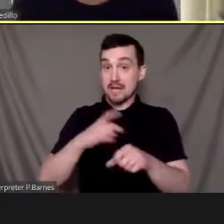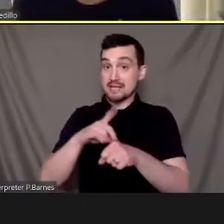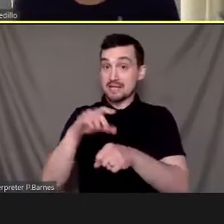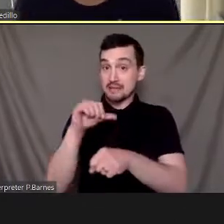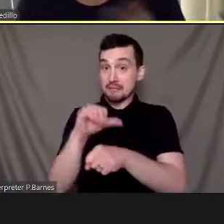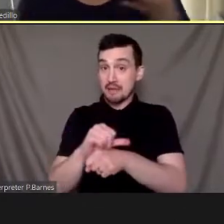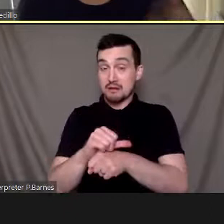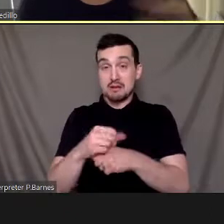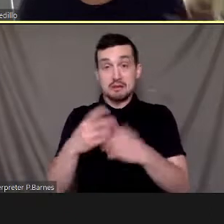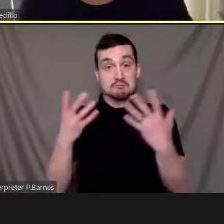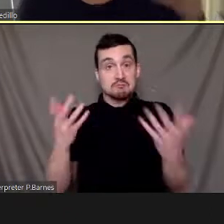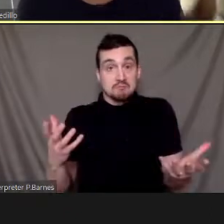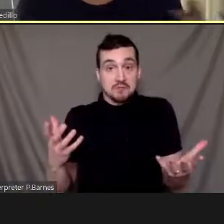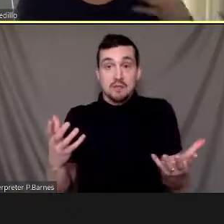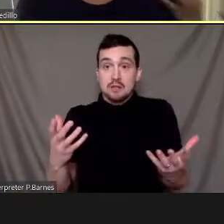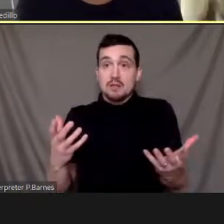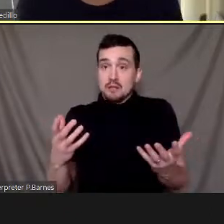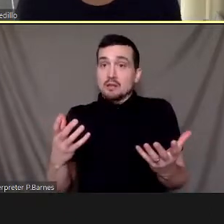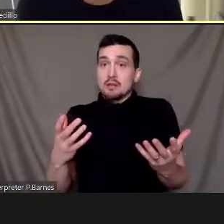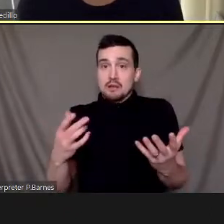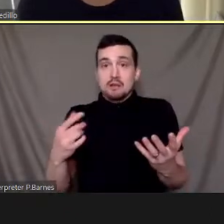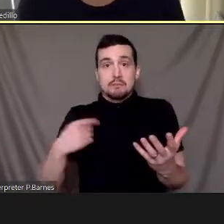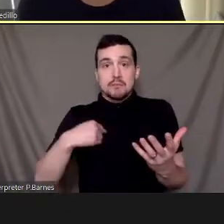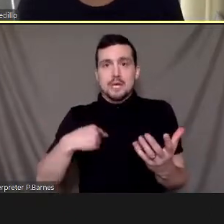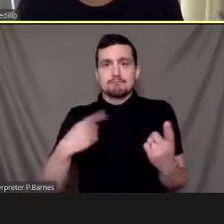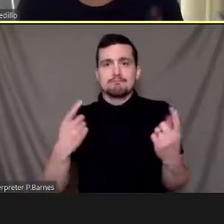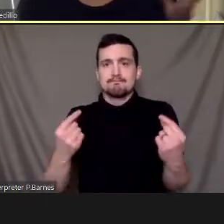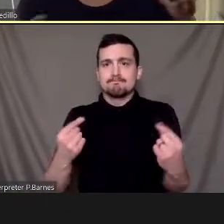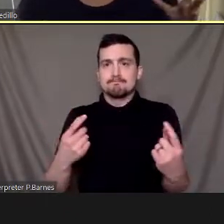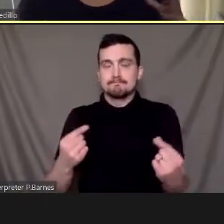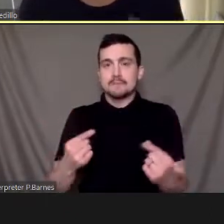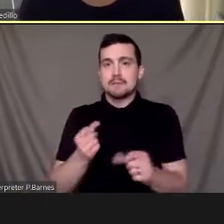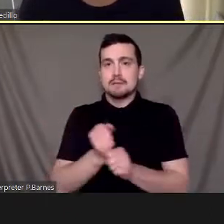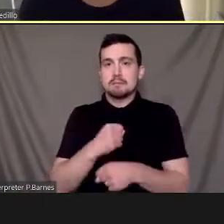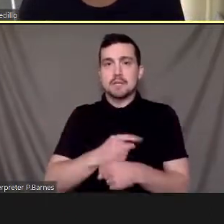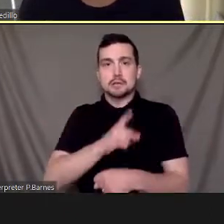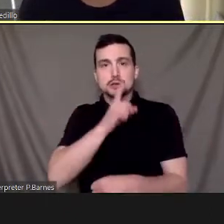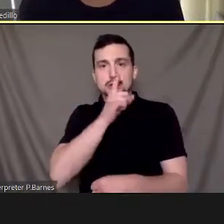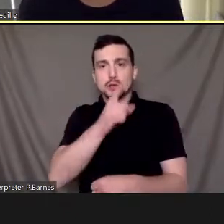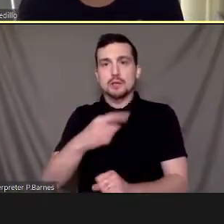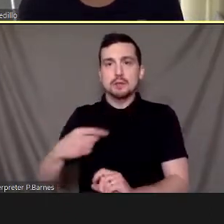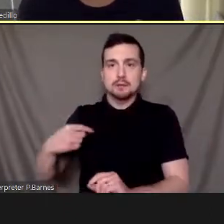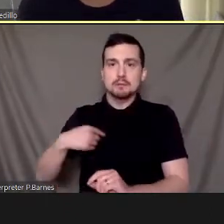disabilities, these are some of the things that I do to keep myself,